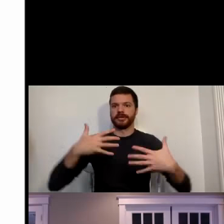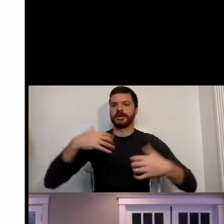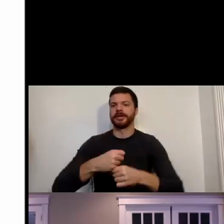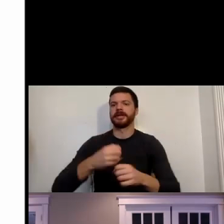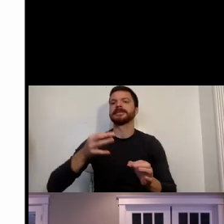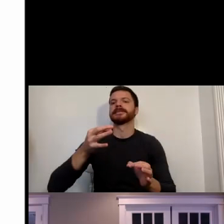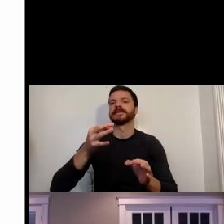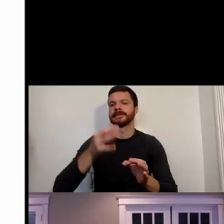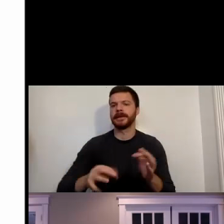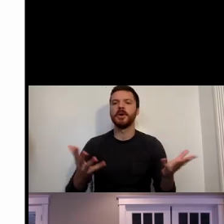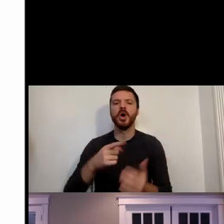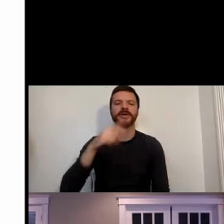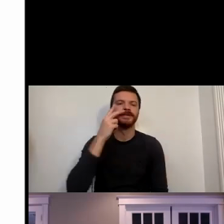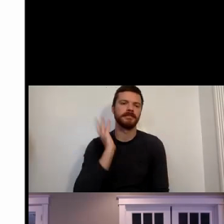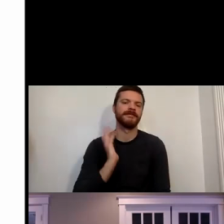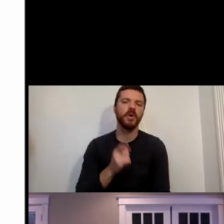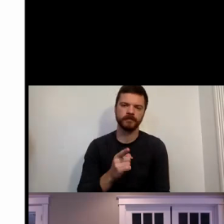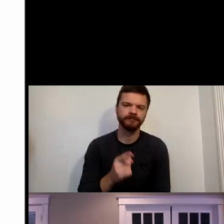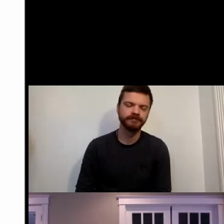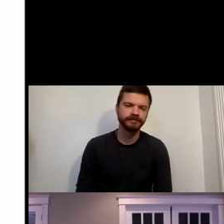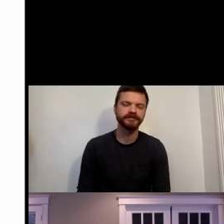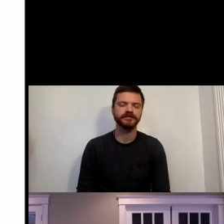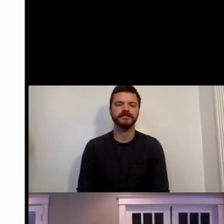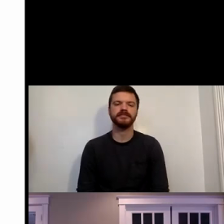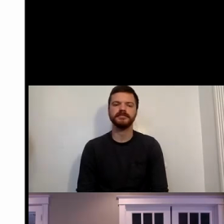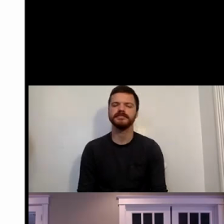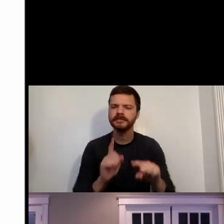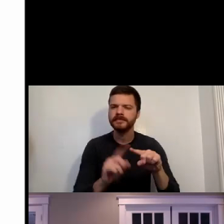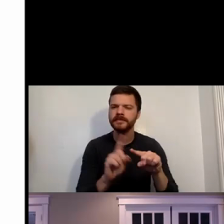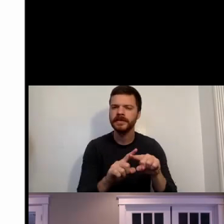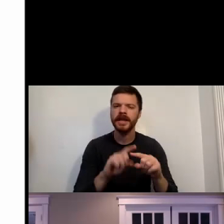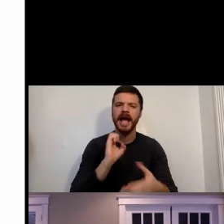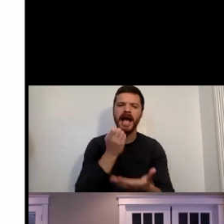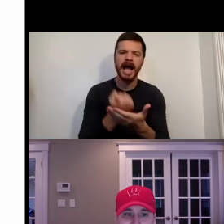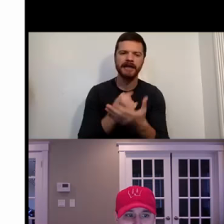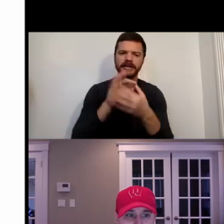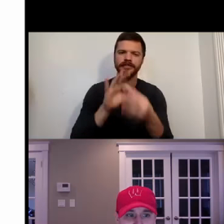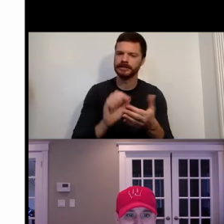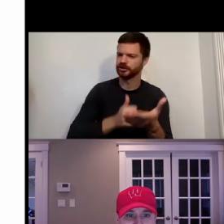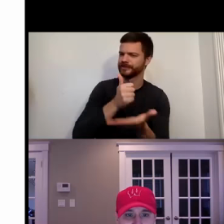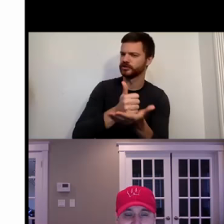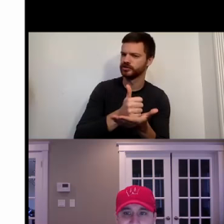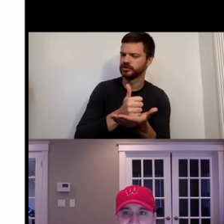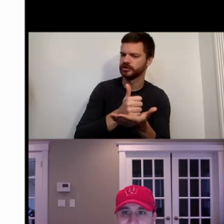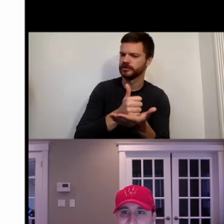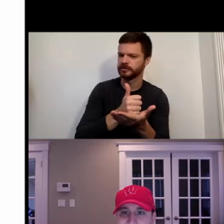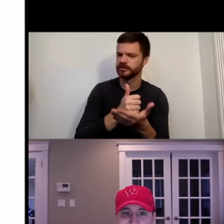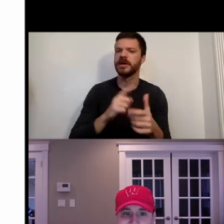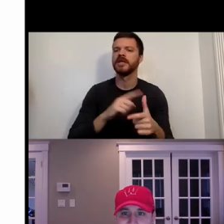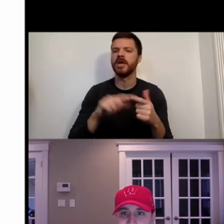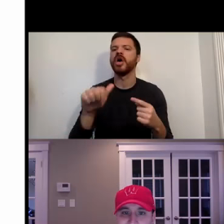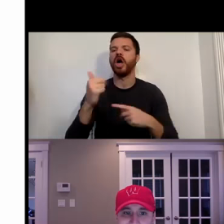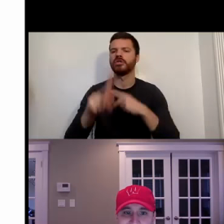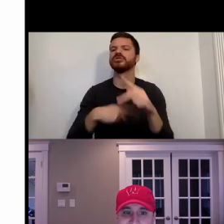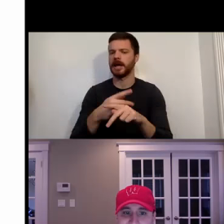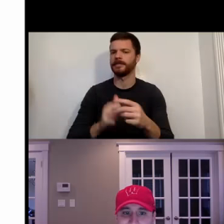all have seen before, but again, thinking about different types of evidence-based interventions And then another type of intervention